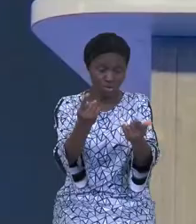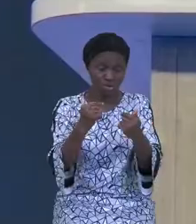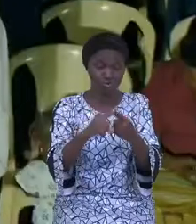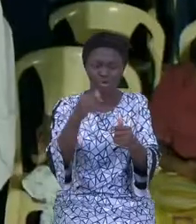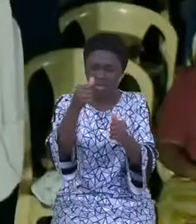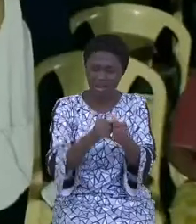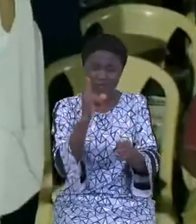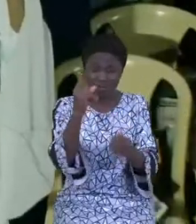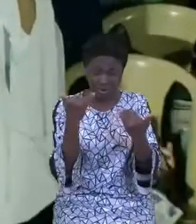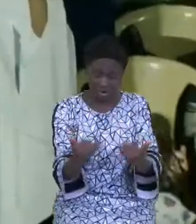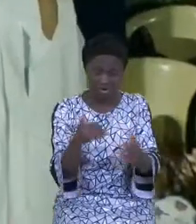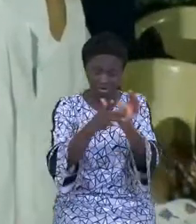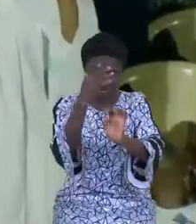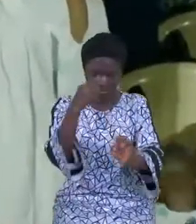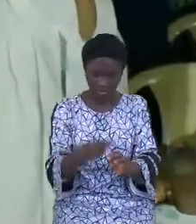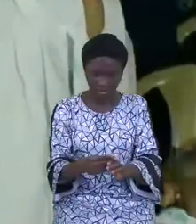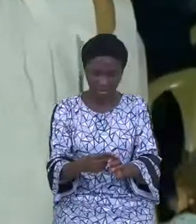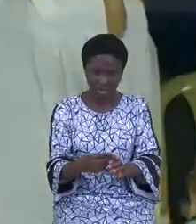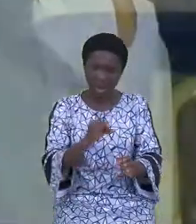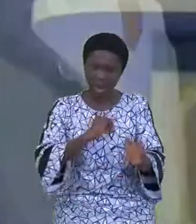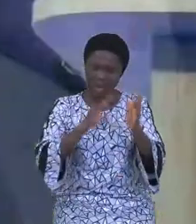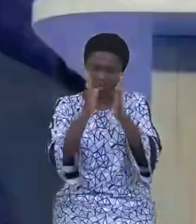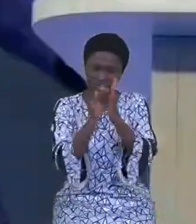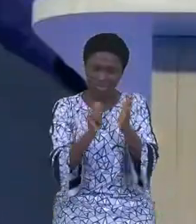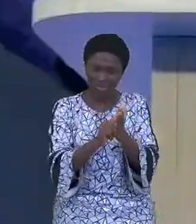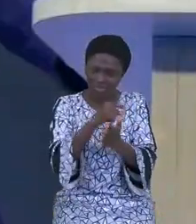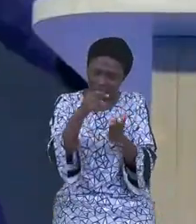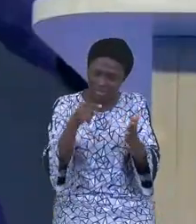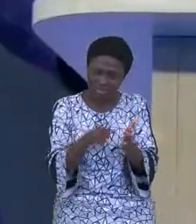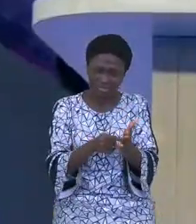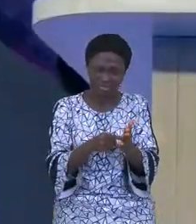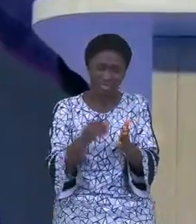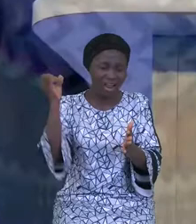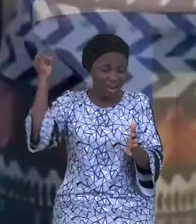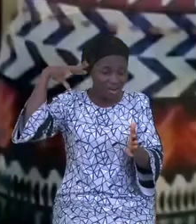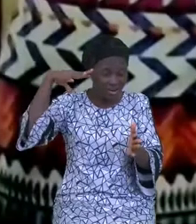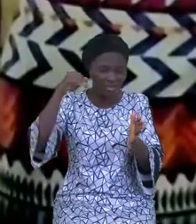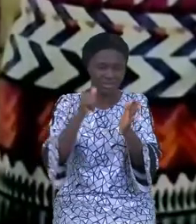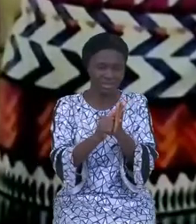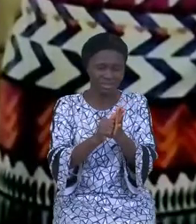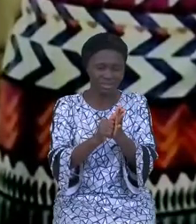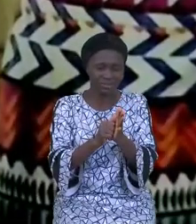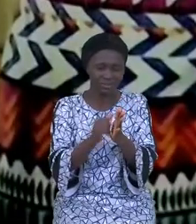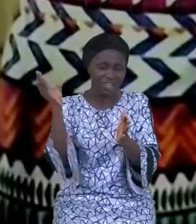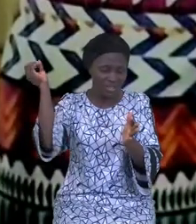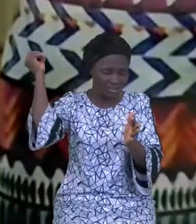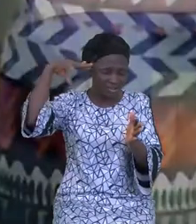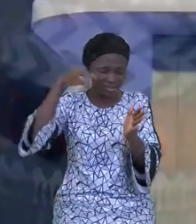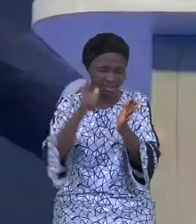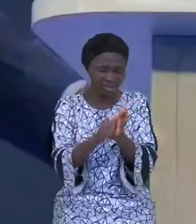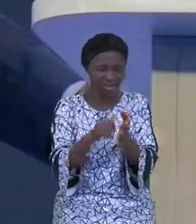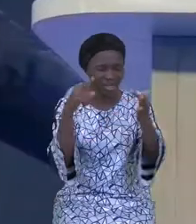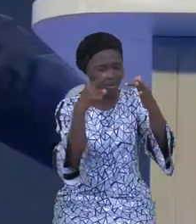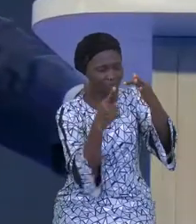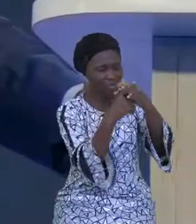in Jesus' name. And I pray that this grace that appears to all these who are standing now,